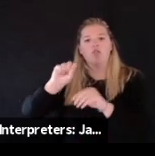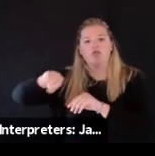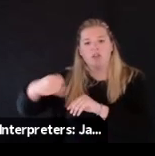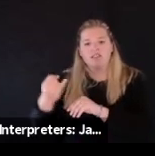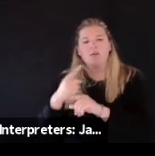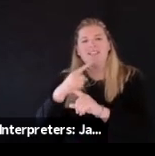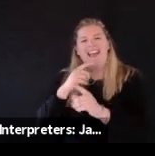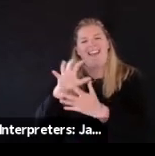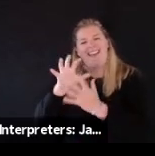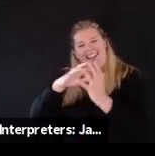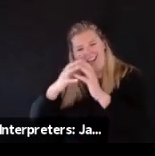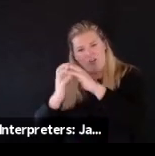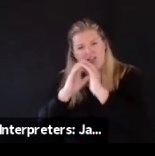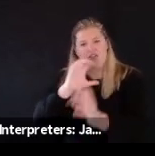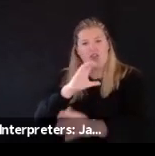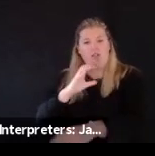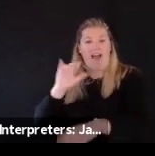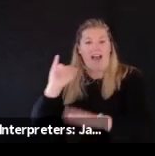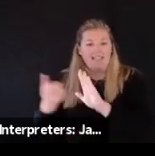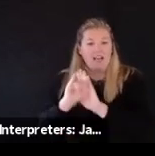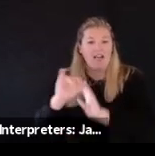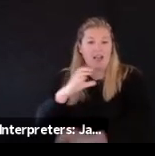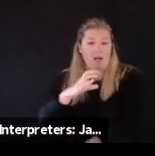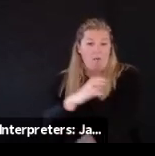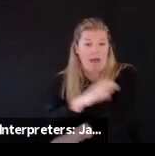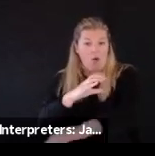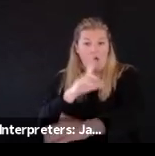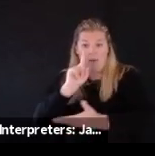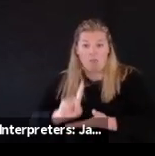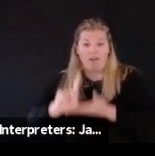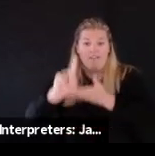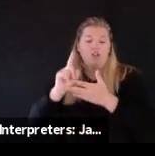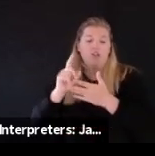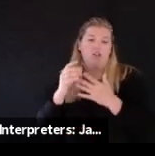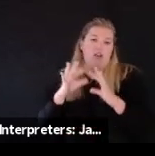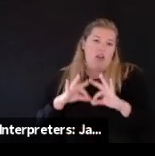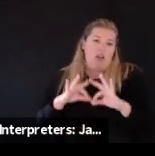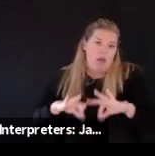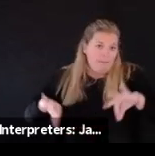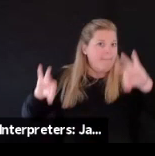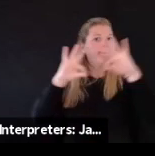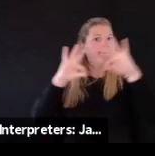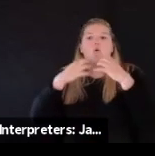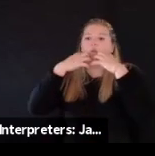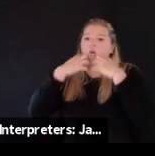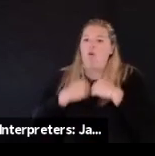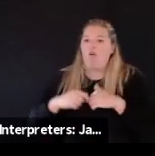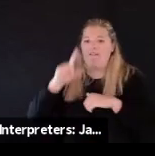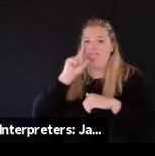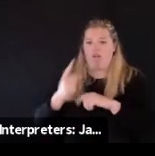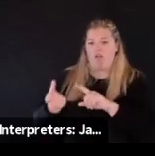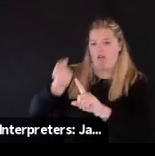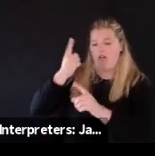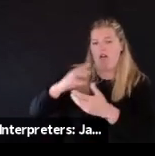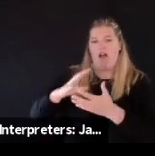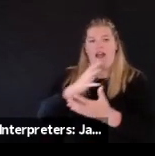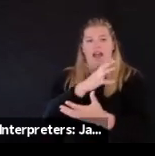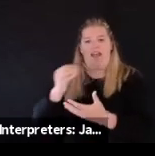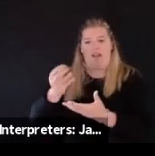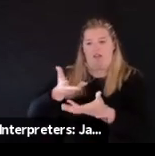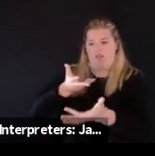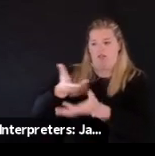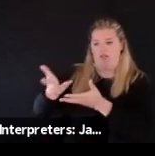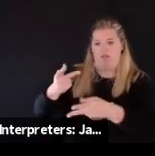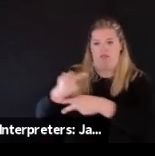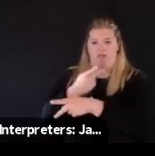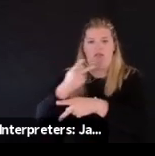identity, power, and privilege are essential to understanding and deconstructing interpersonal dynamics. The